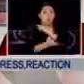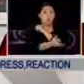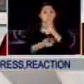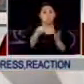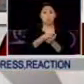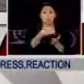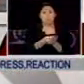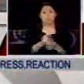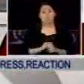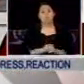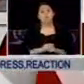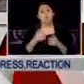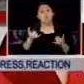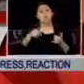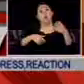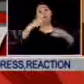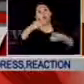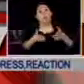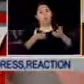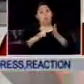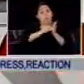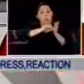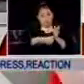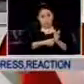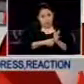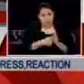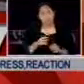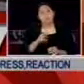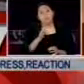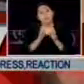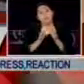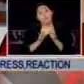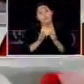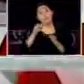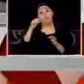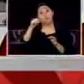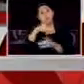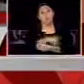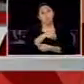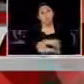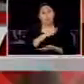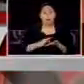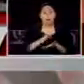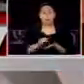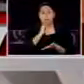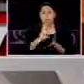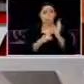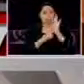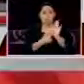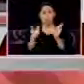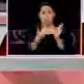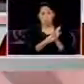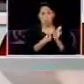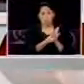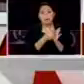the non-disclosure of information relating to the bank accounts of individuals is still the general